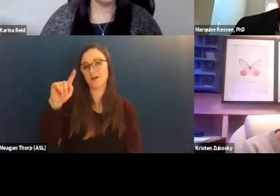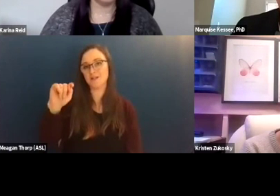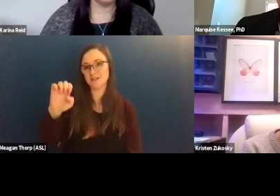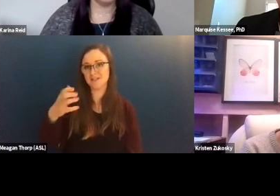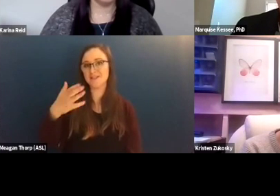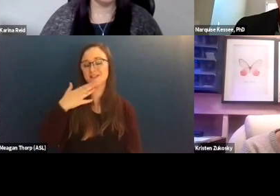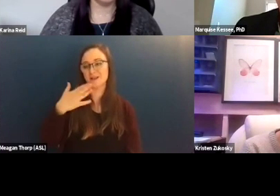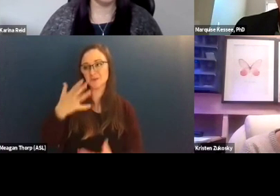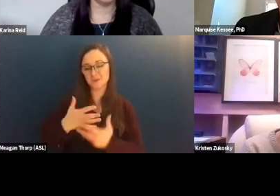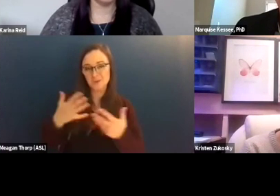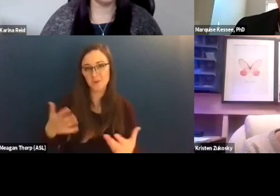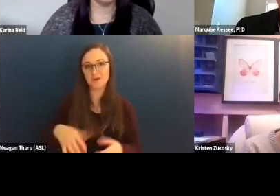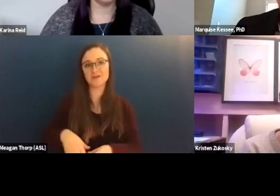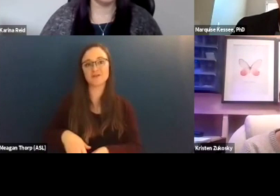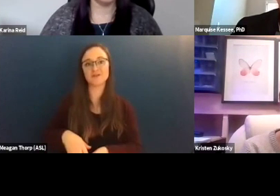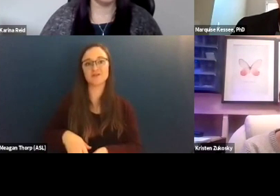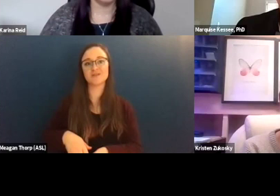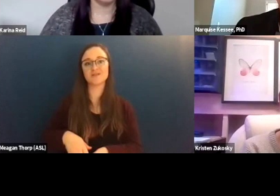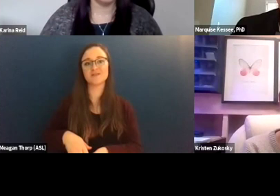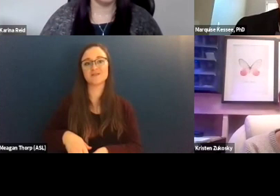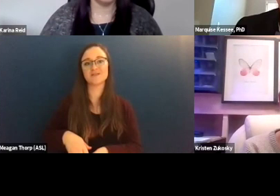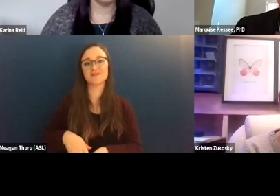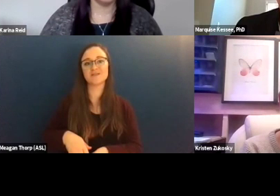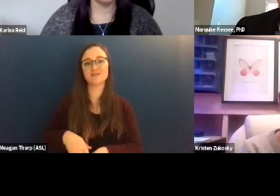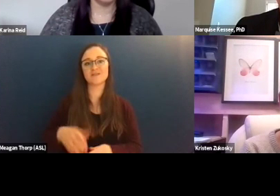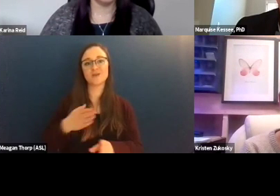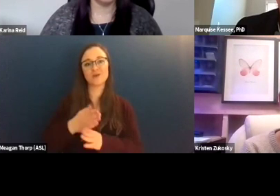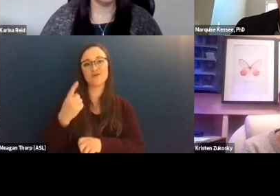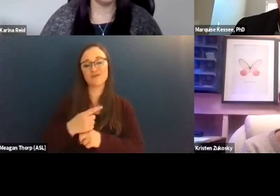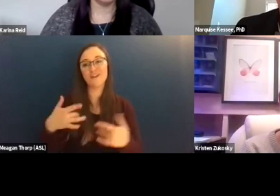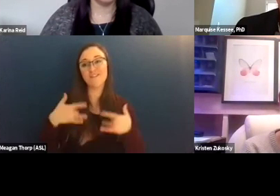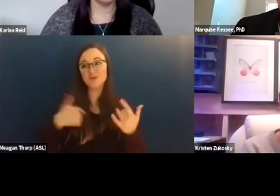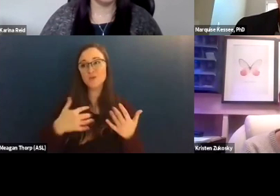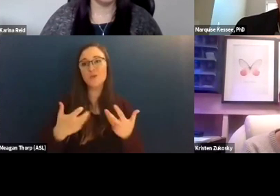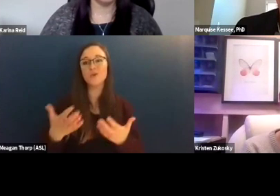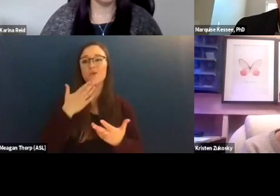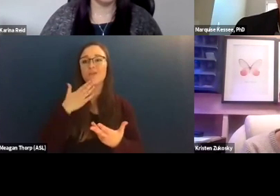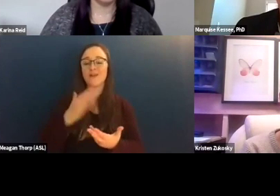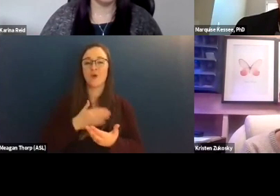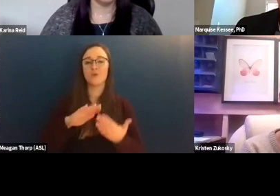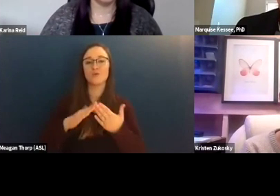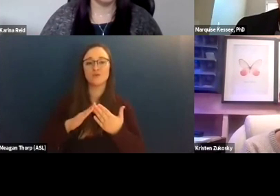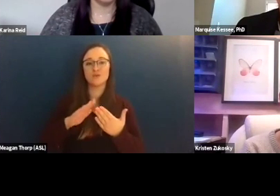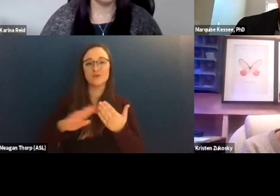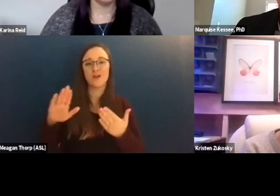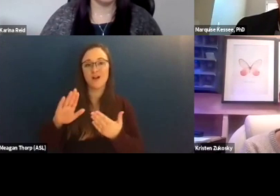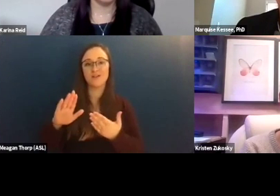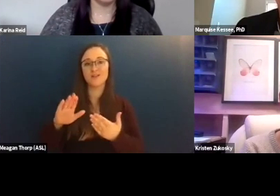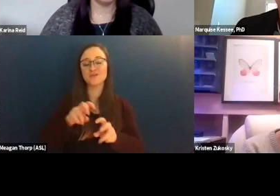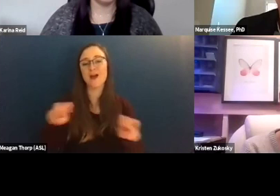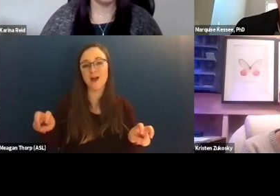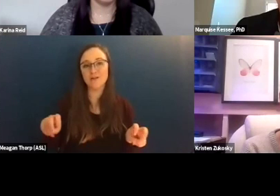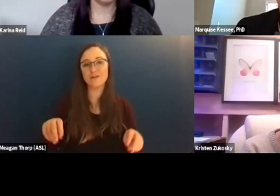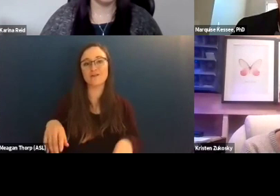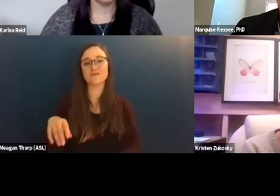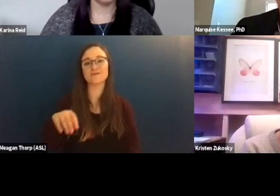Career Day events, we really want to thank our Community College Day panel, Ms.